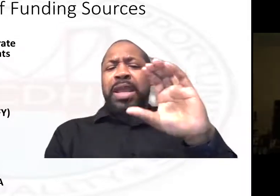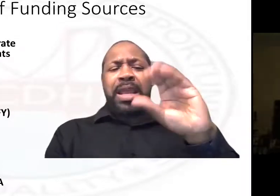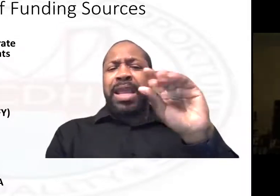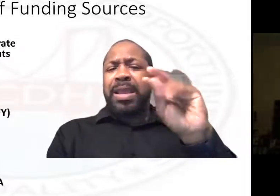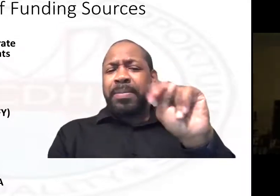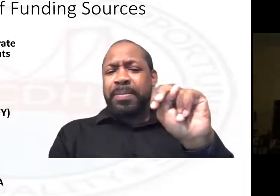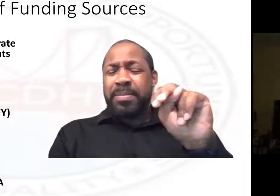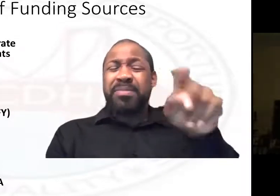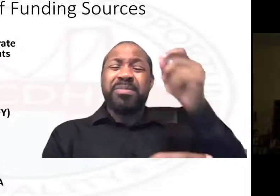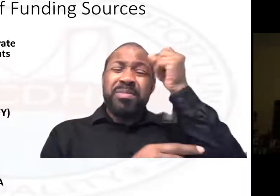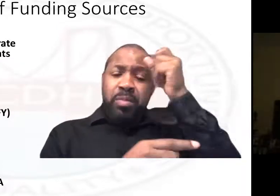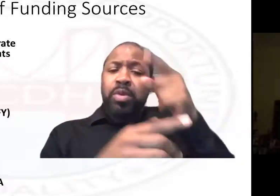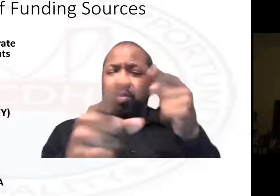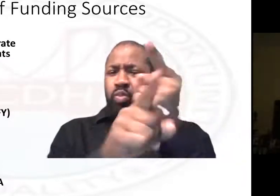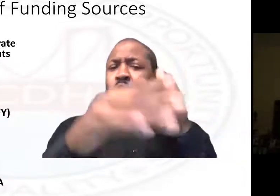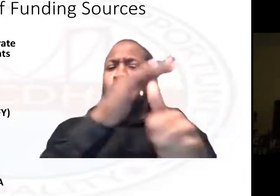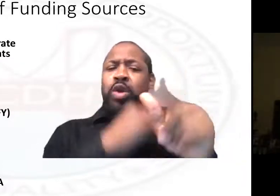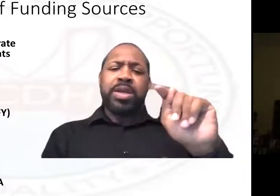from the PUC, the public utilities.